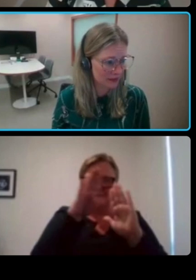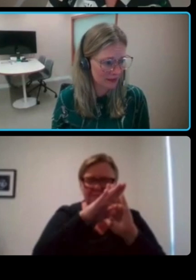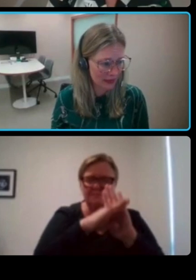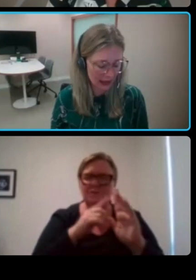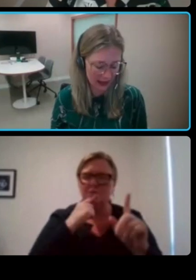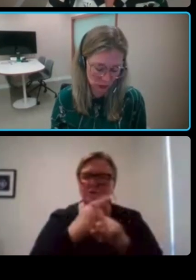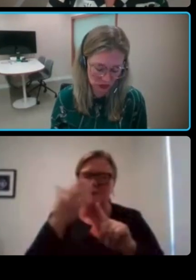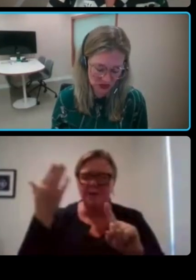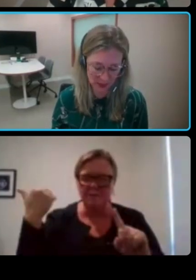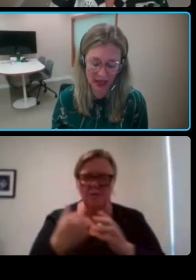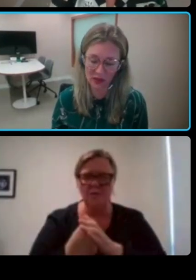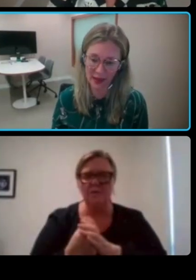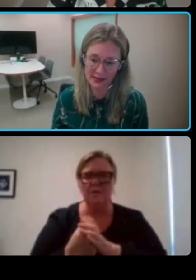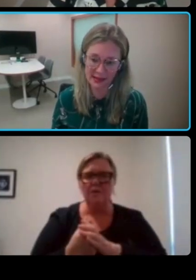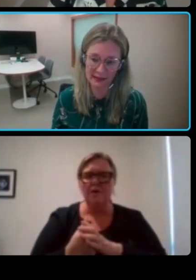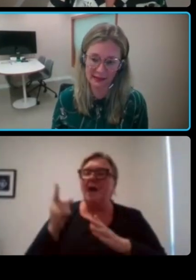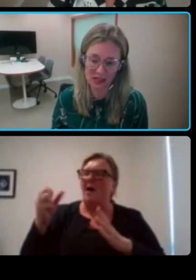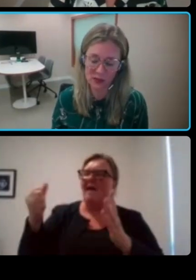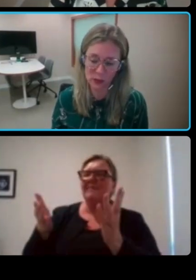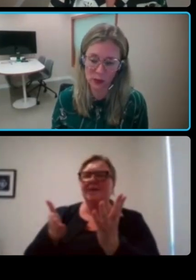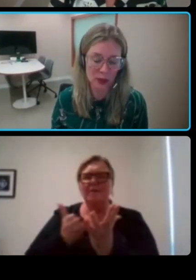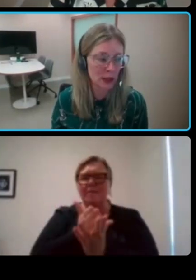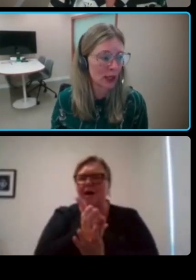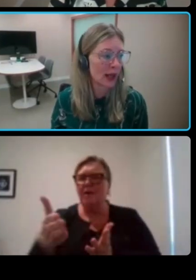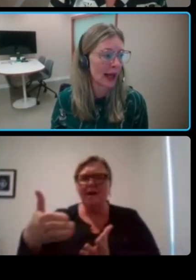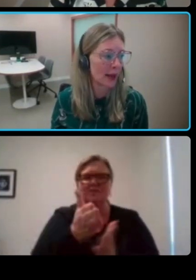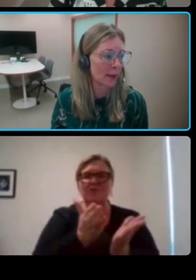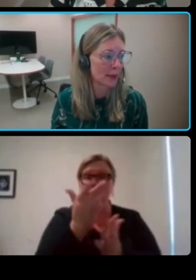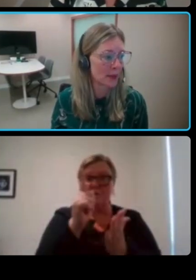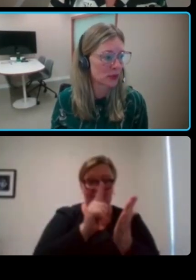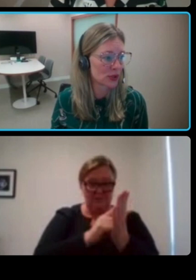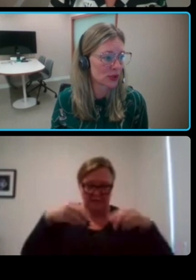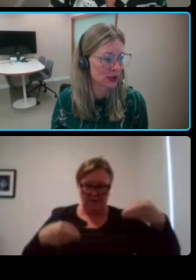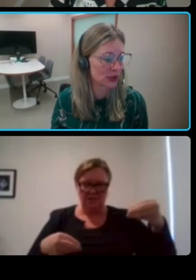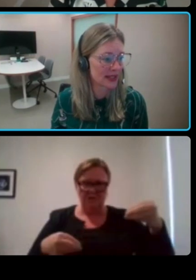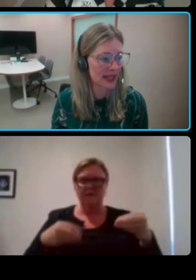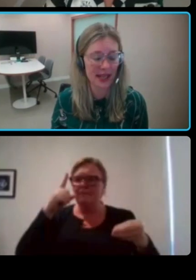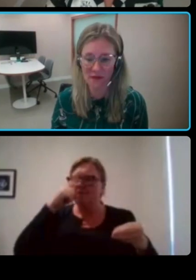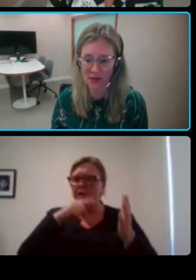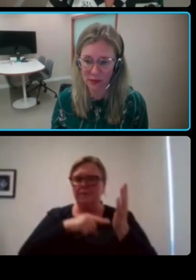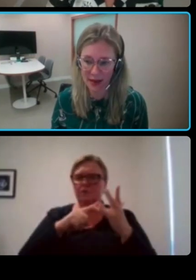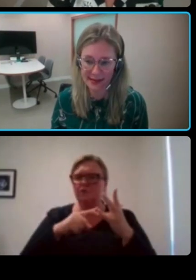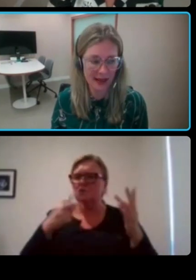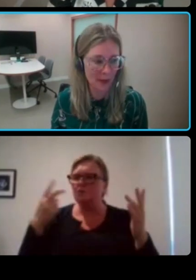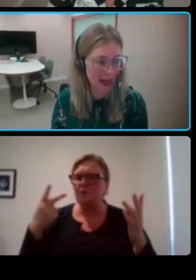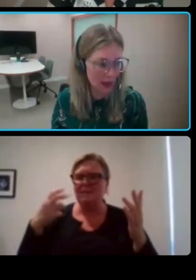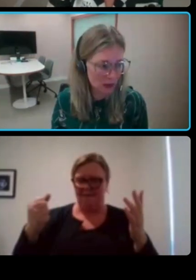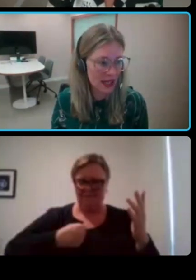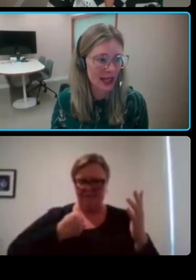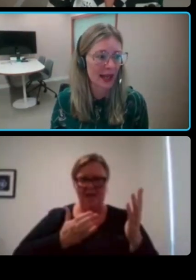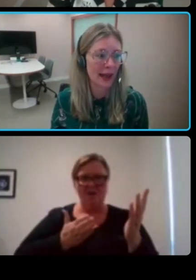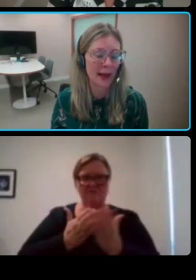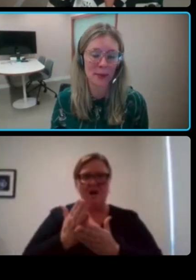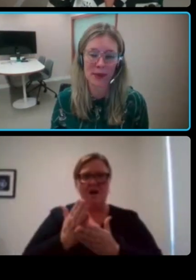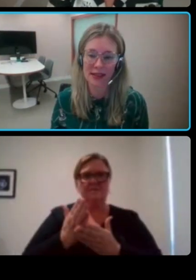about. And there'll also be pathways in the Act for people to seek to have their rights